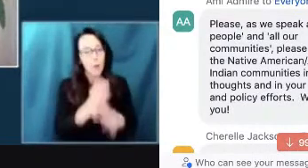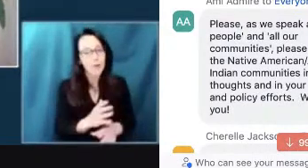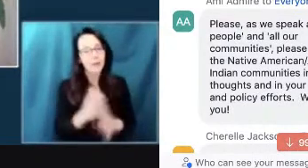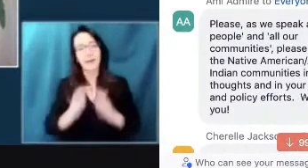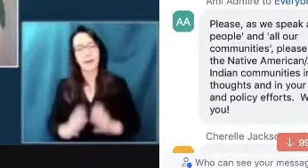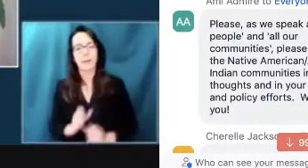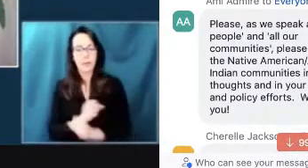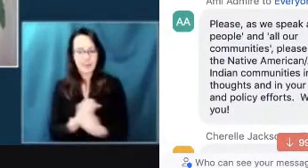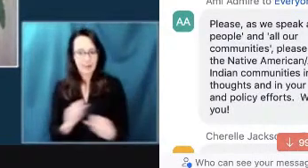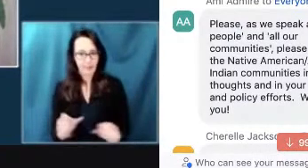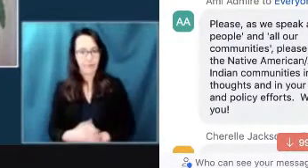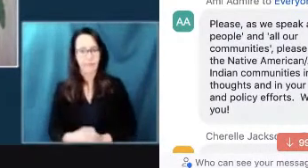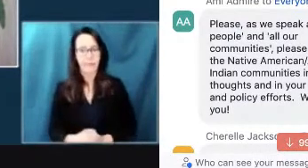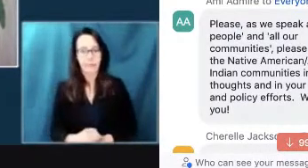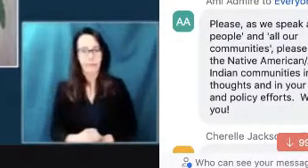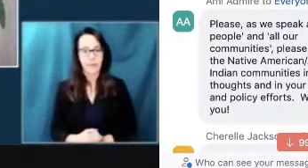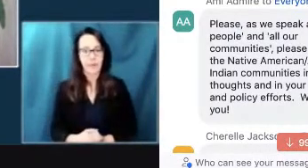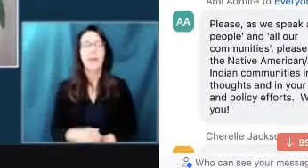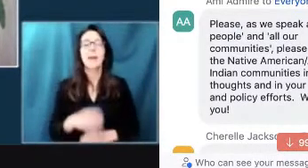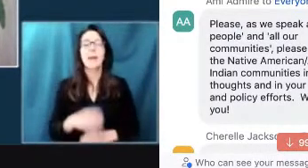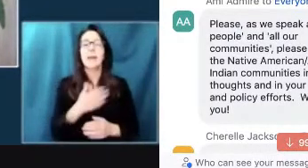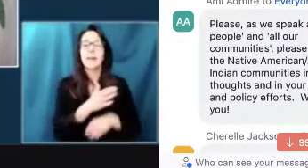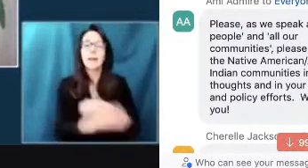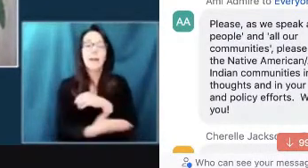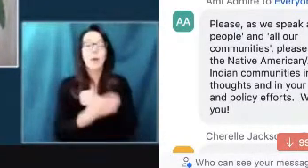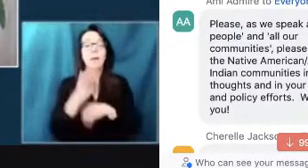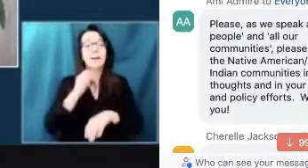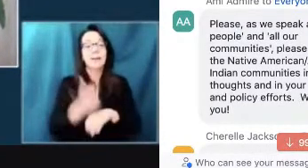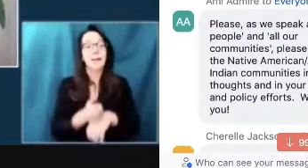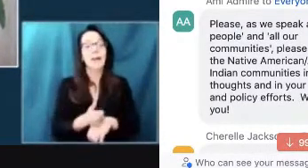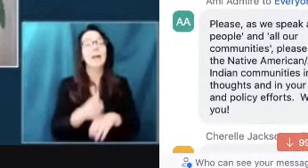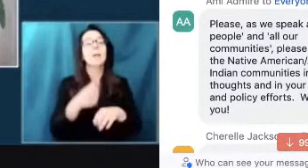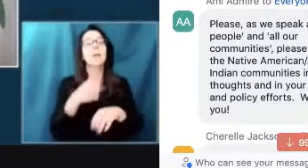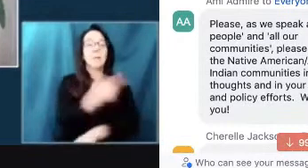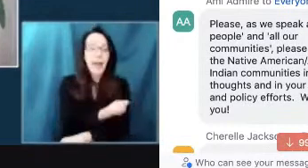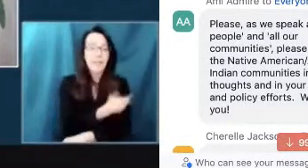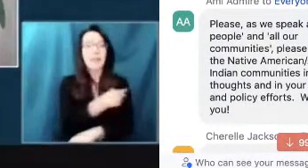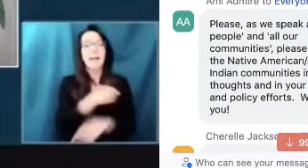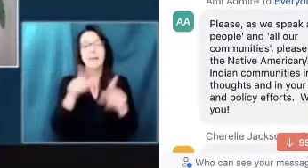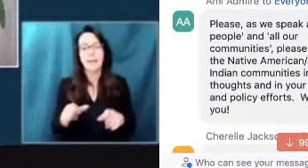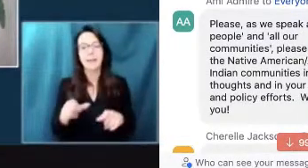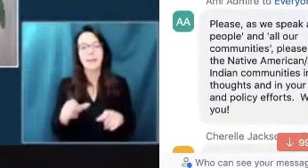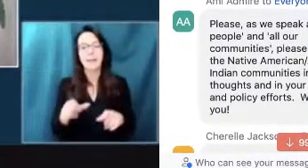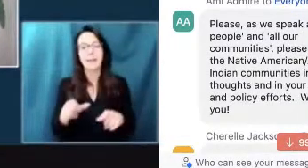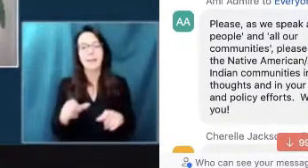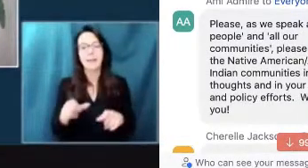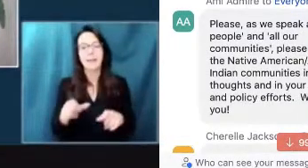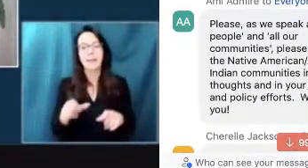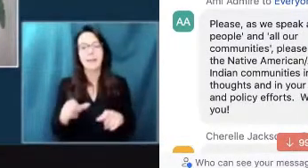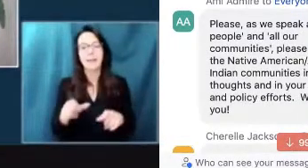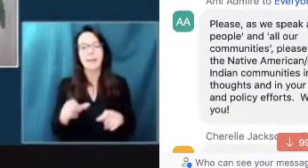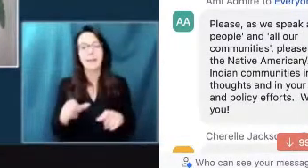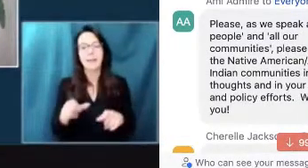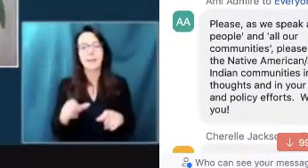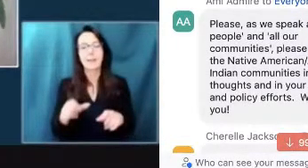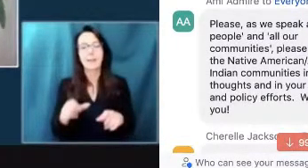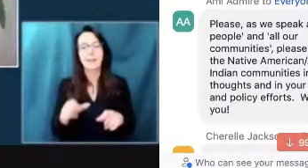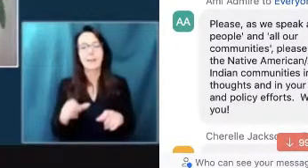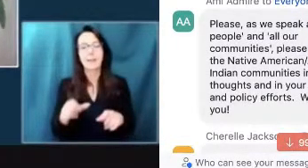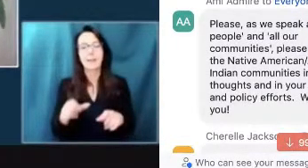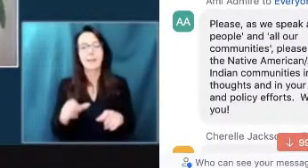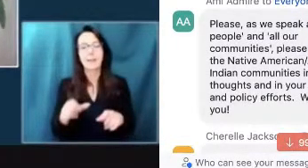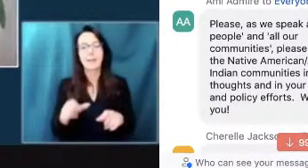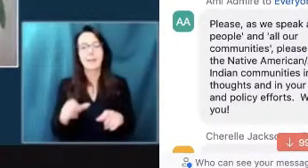established thousands of testing and vaccination sites in order to save lives and livelihoods by reopening our economy